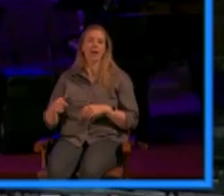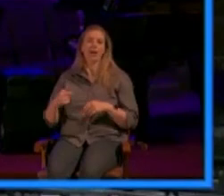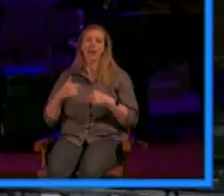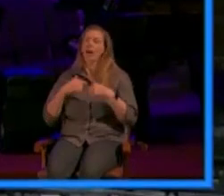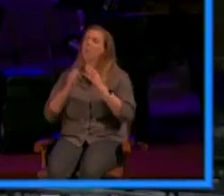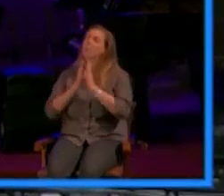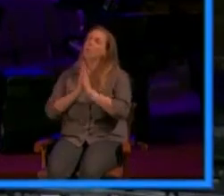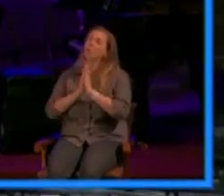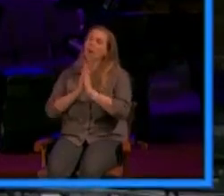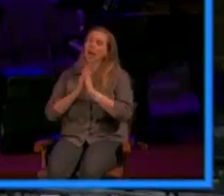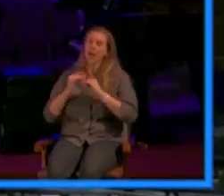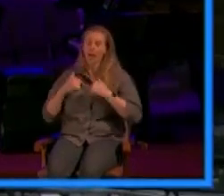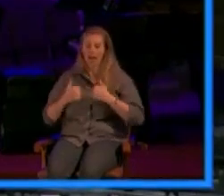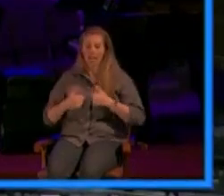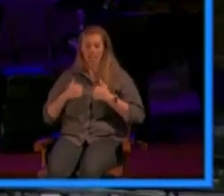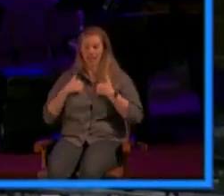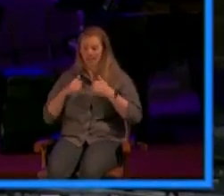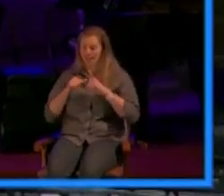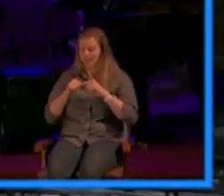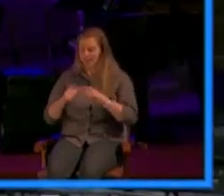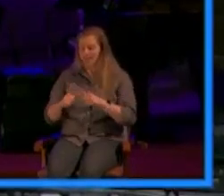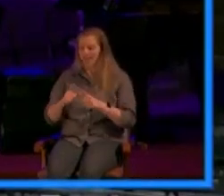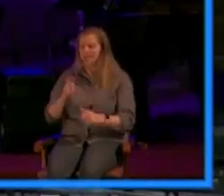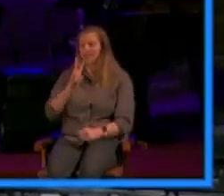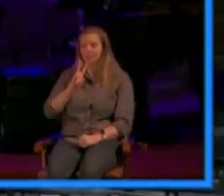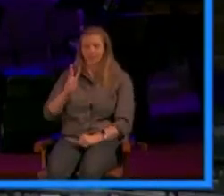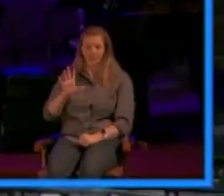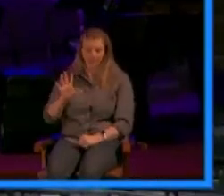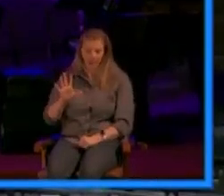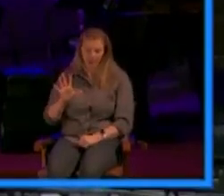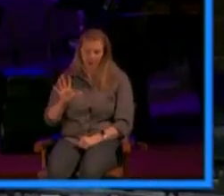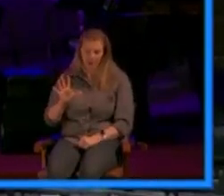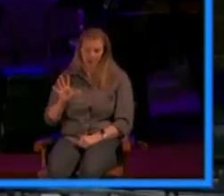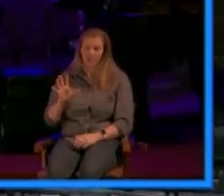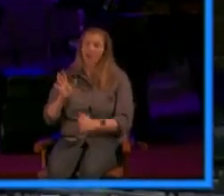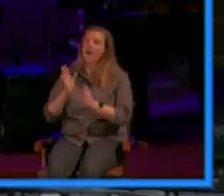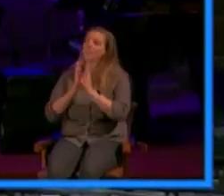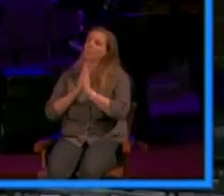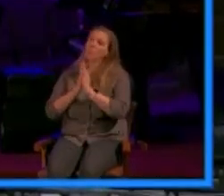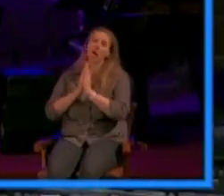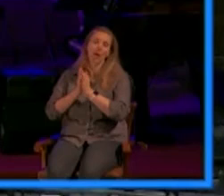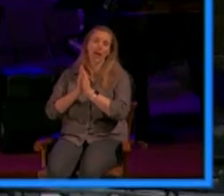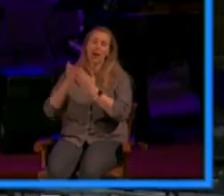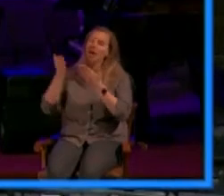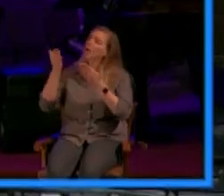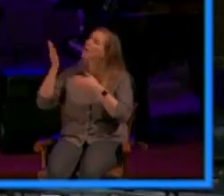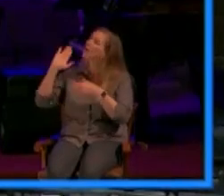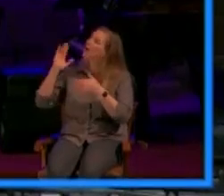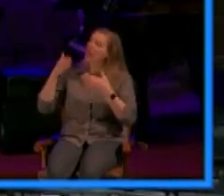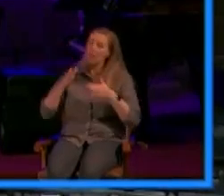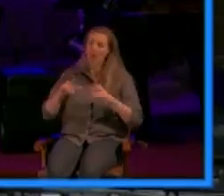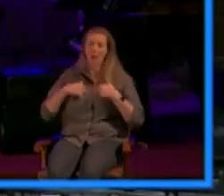months, okay? I pray God's going to let me live long enough to see revival